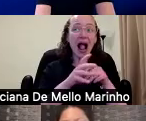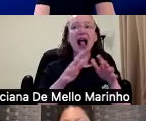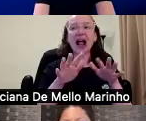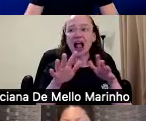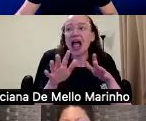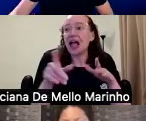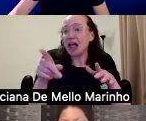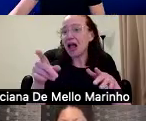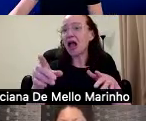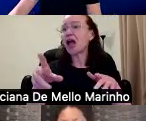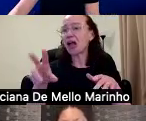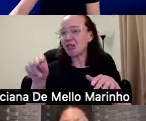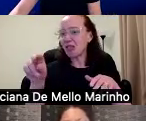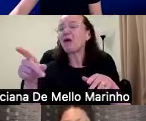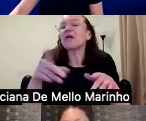Kinda.